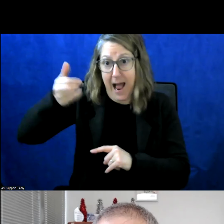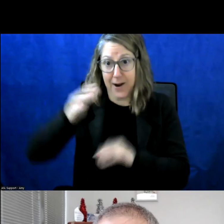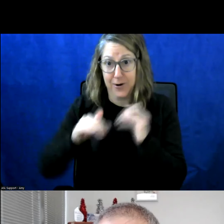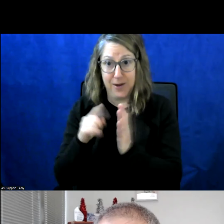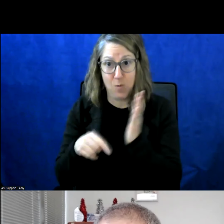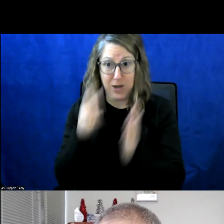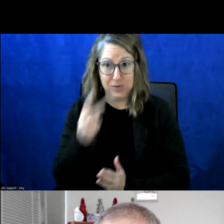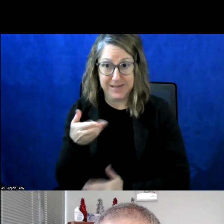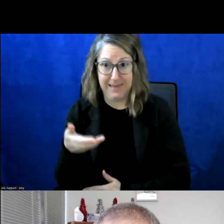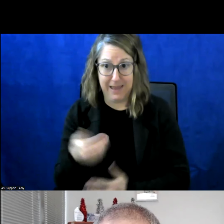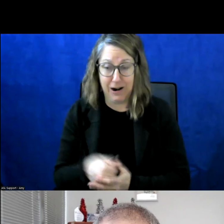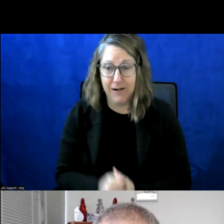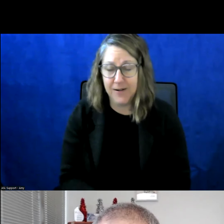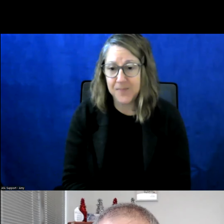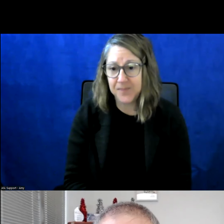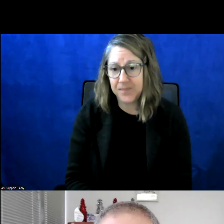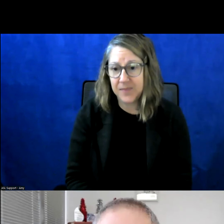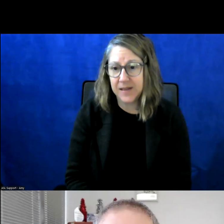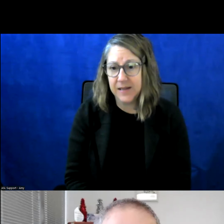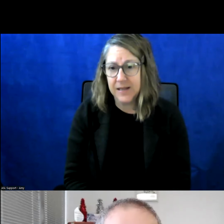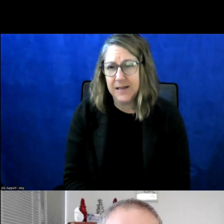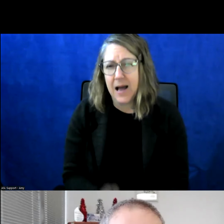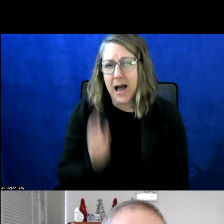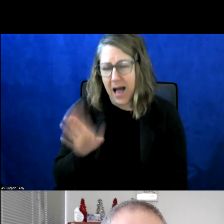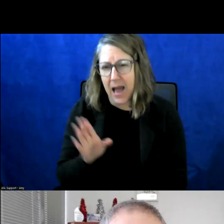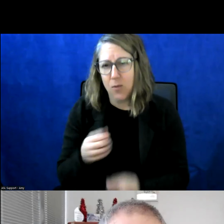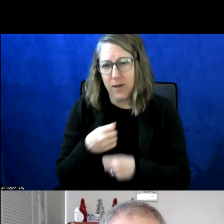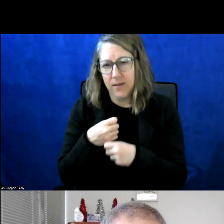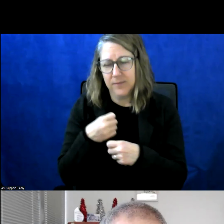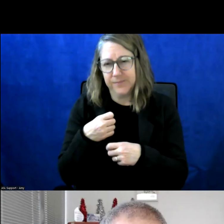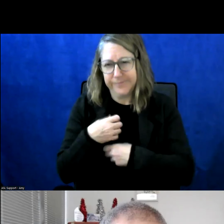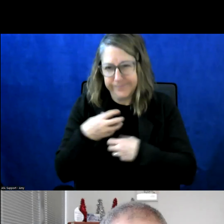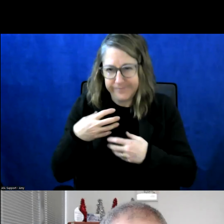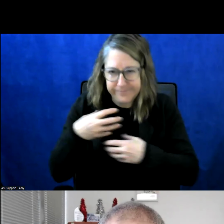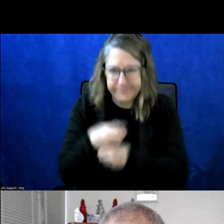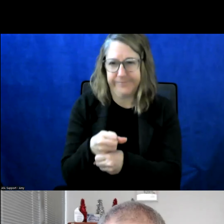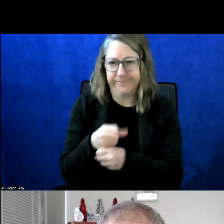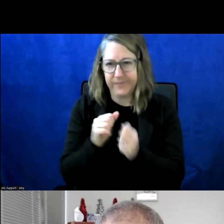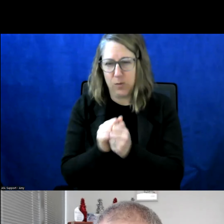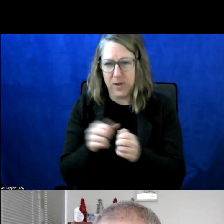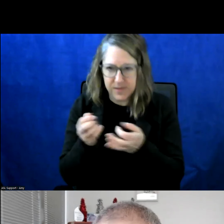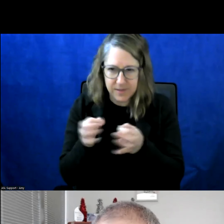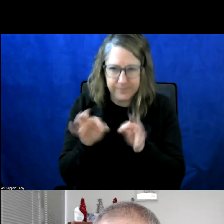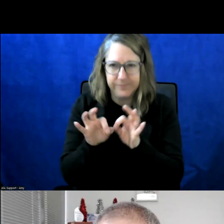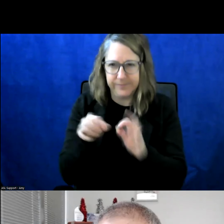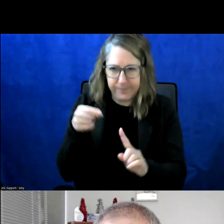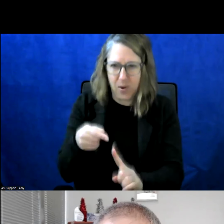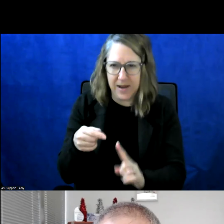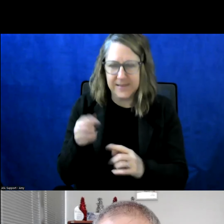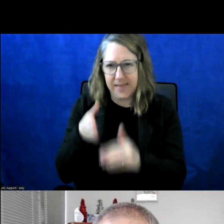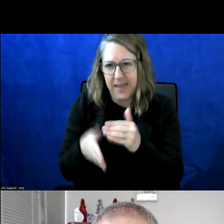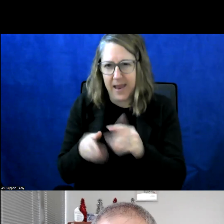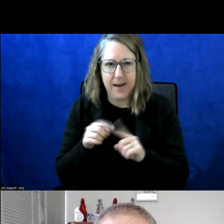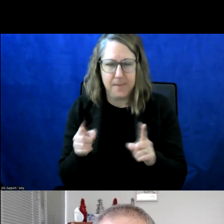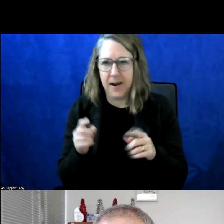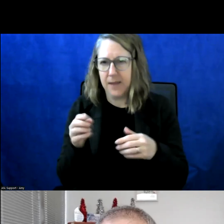is the background information. I'm going to simplify this all at the very end with some key messages that I want you to take away. But I'm just we're giving you